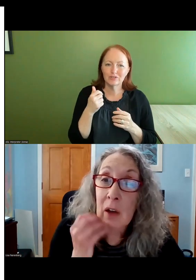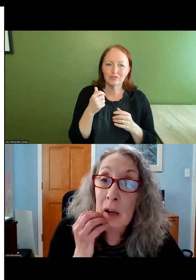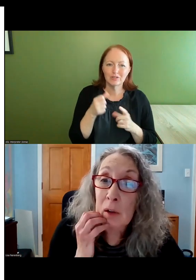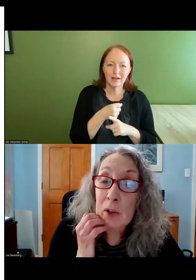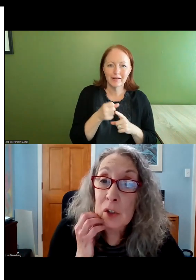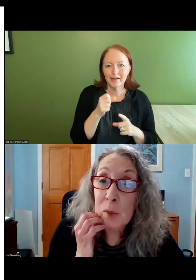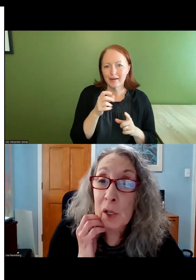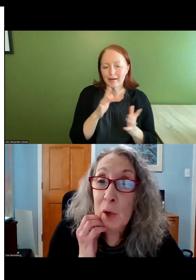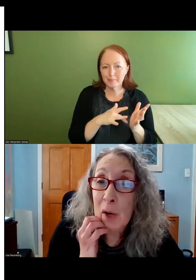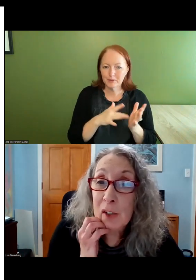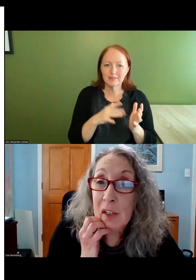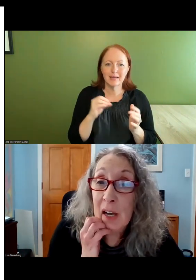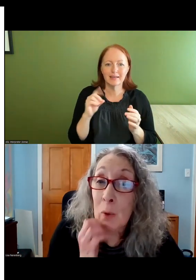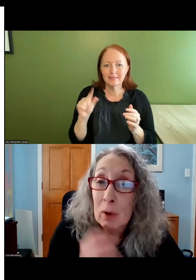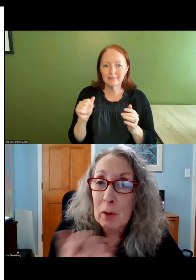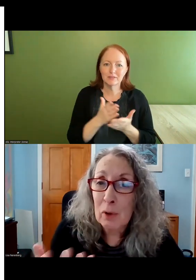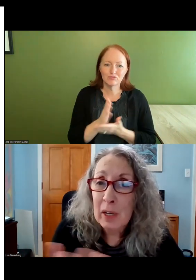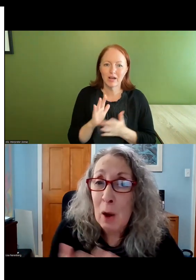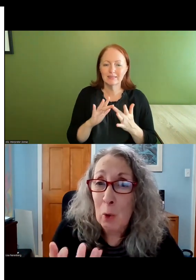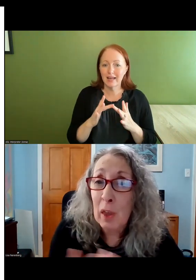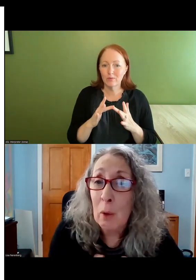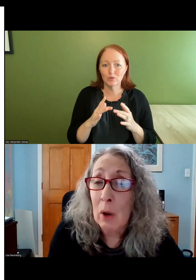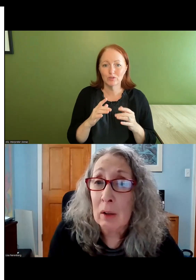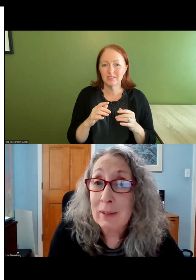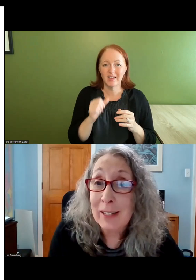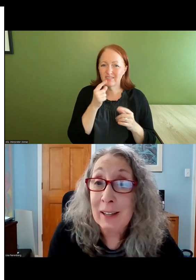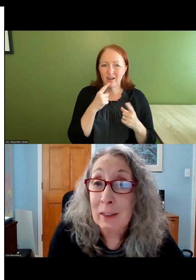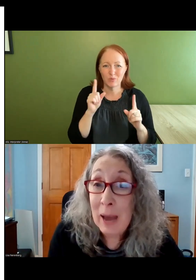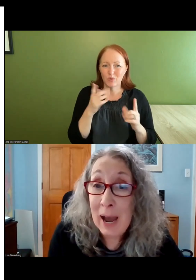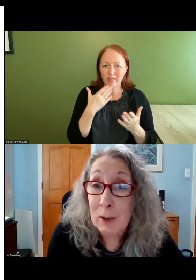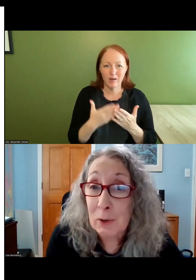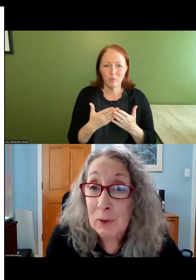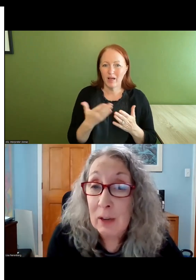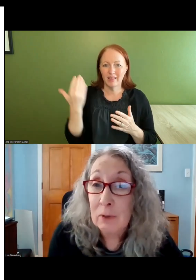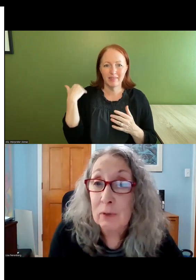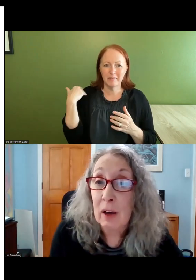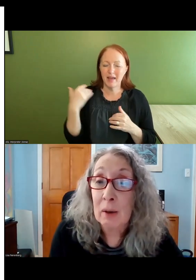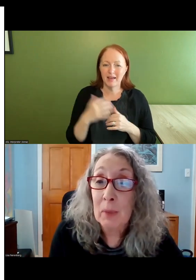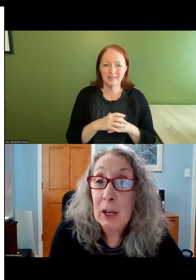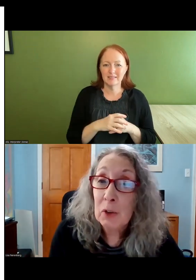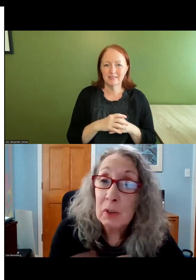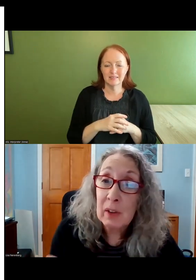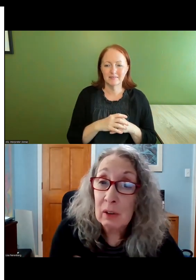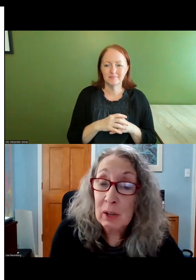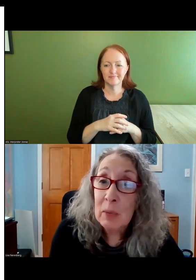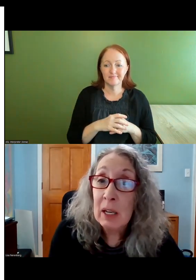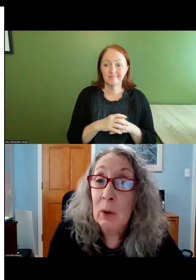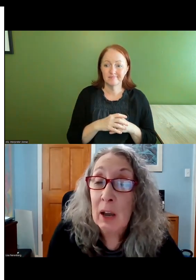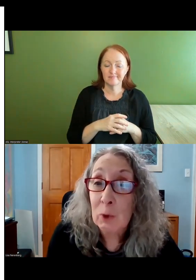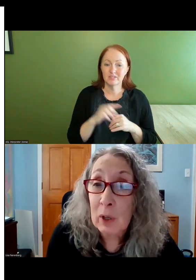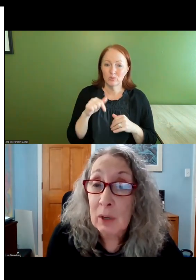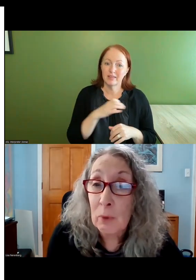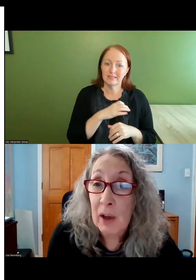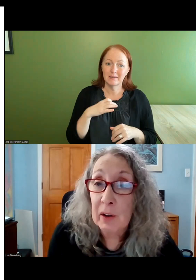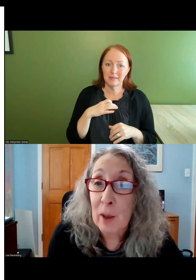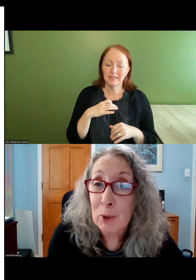the disability rights networks have really not worked that well in the past. So this committee